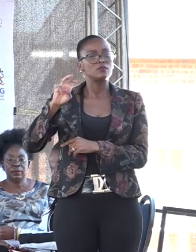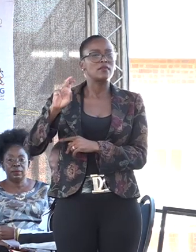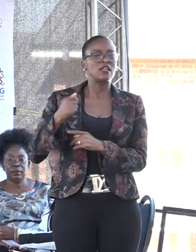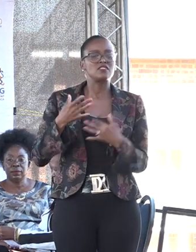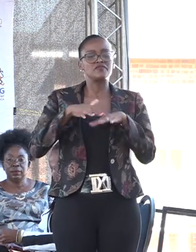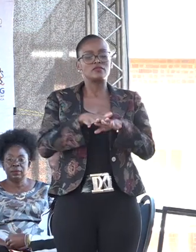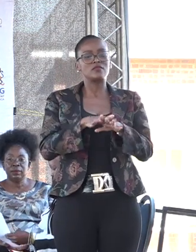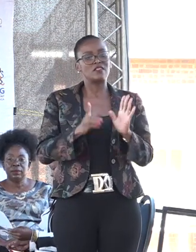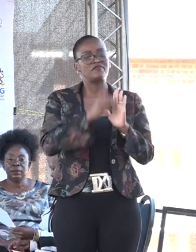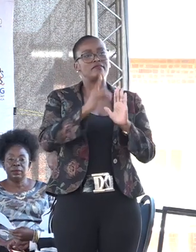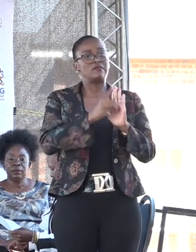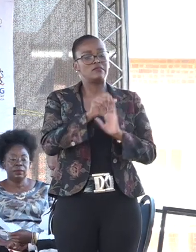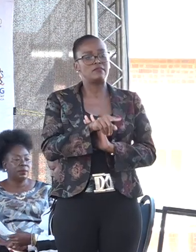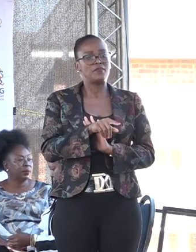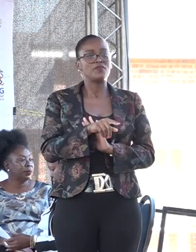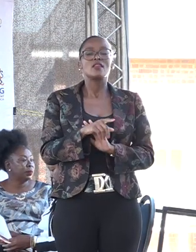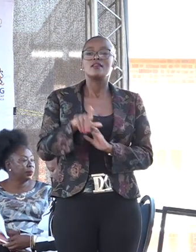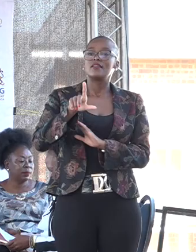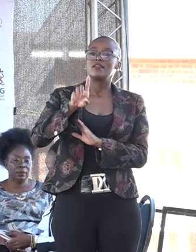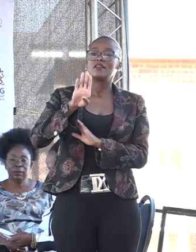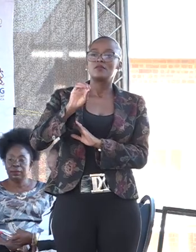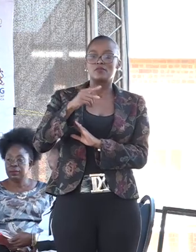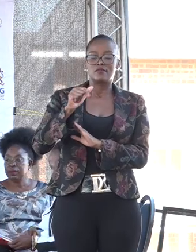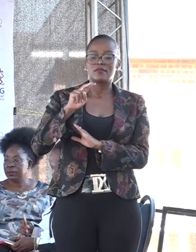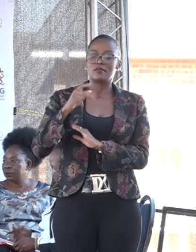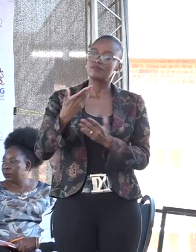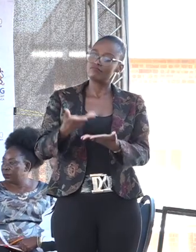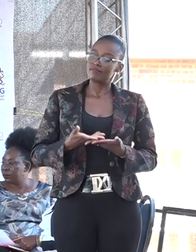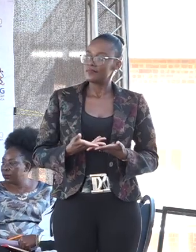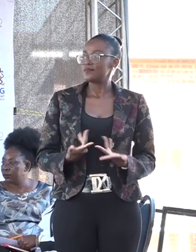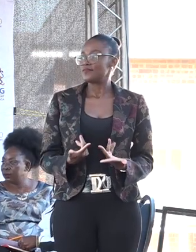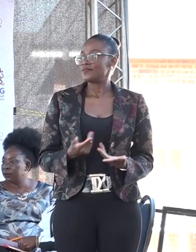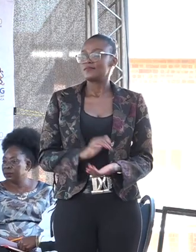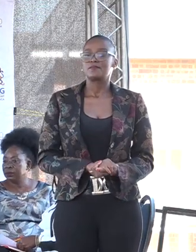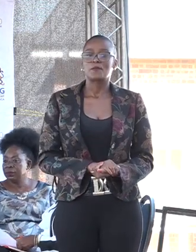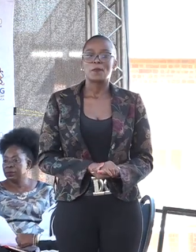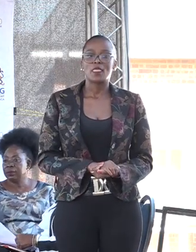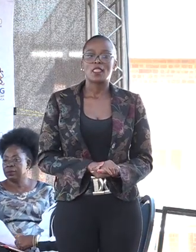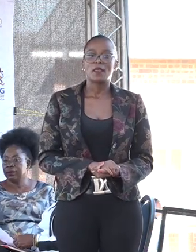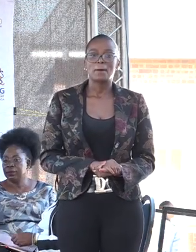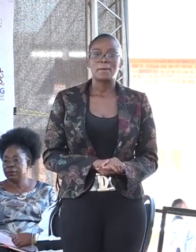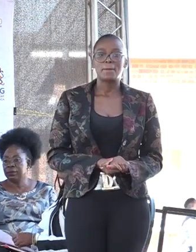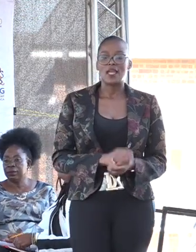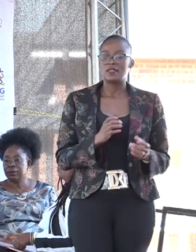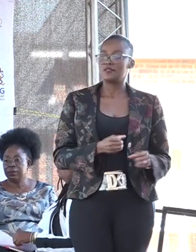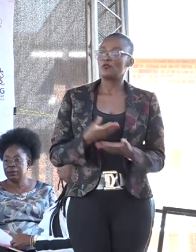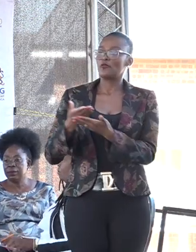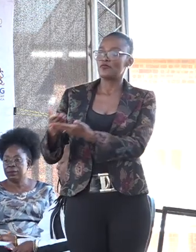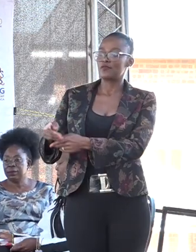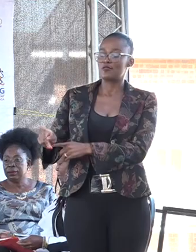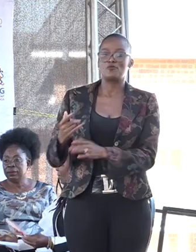Infrastructure Development, MEC Lebogang Maile, to do his input and the handover to the school.